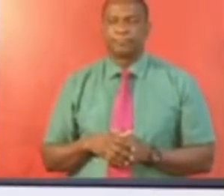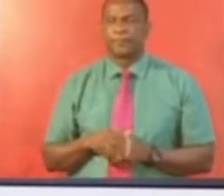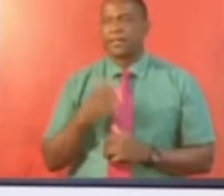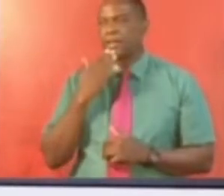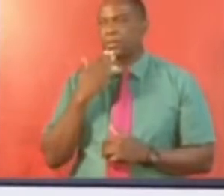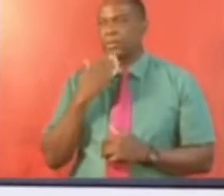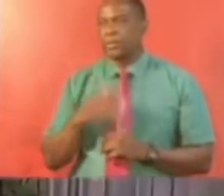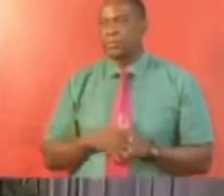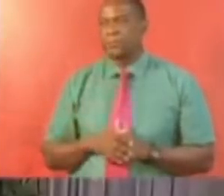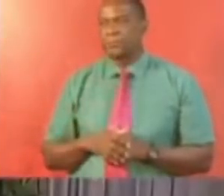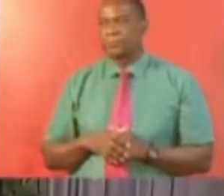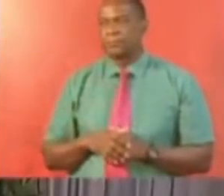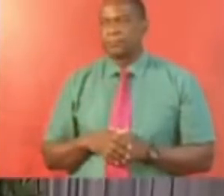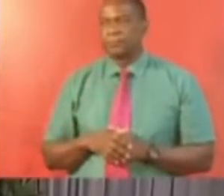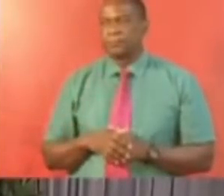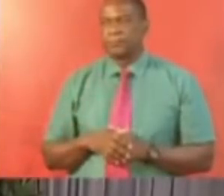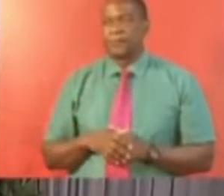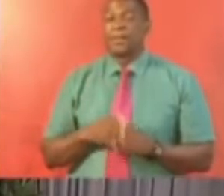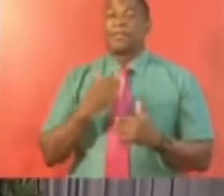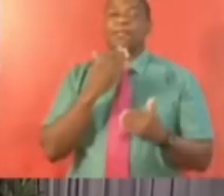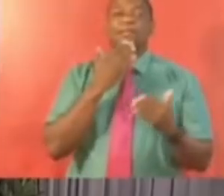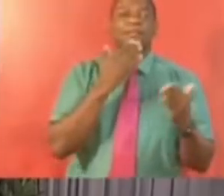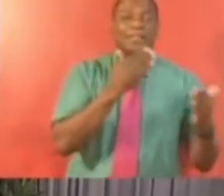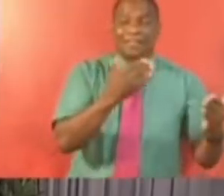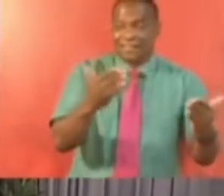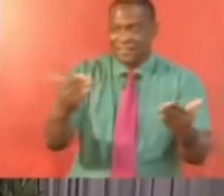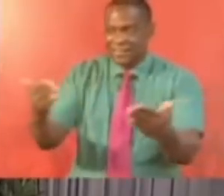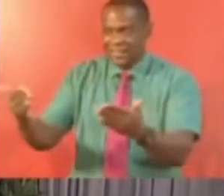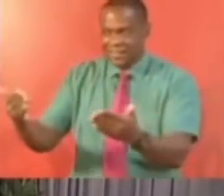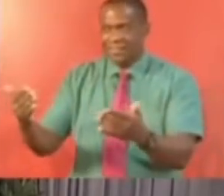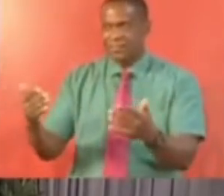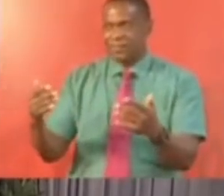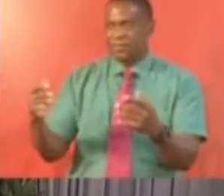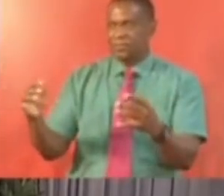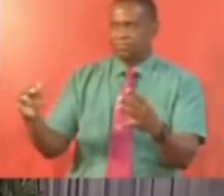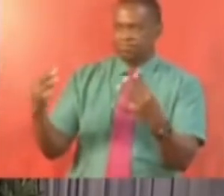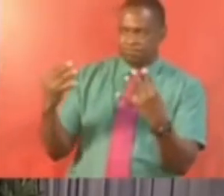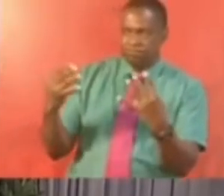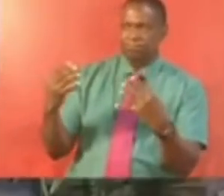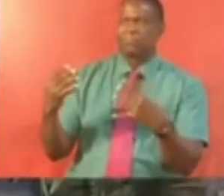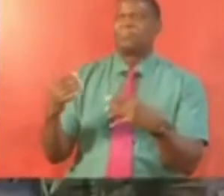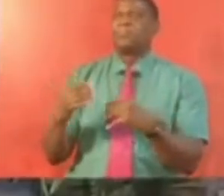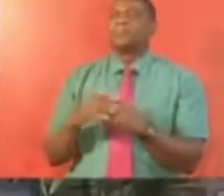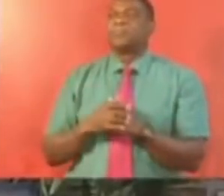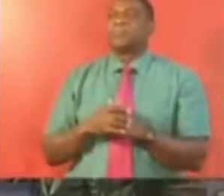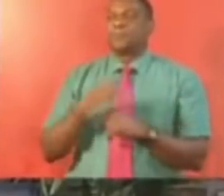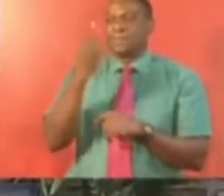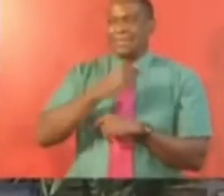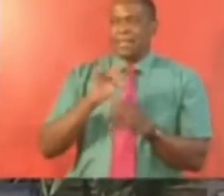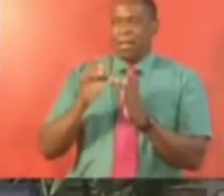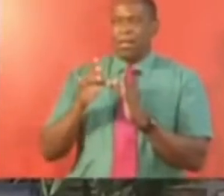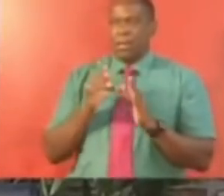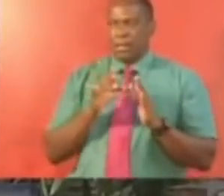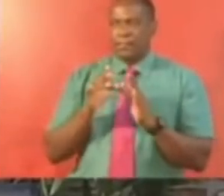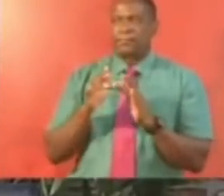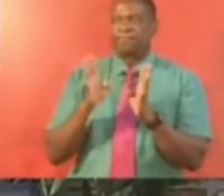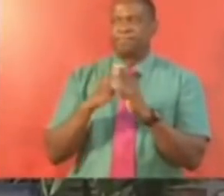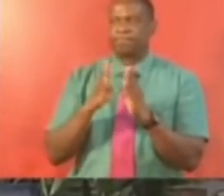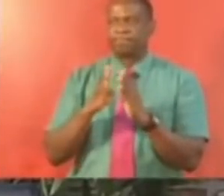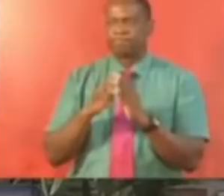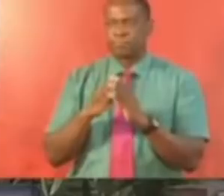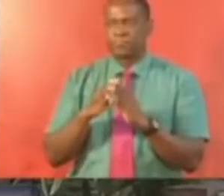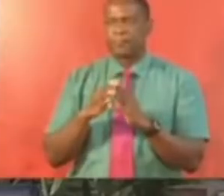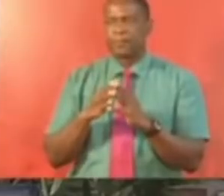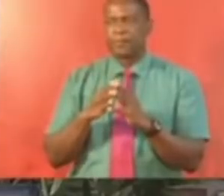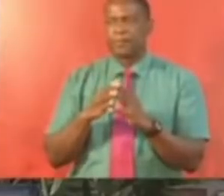Candice. Thank you, everyone, for joining us for today's media conference. We really do appreciate that you take the time to